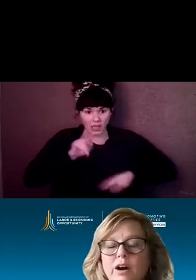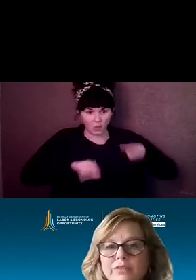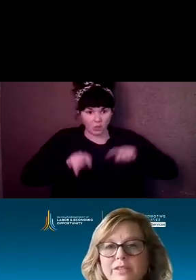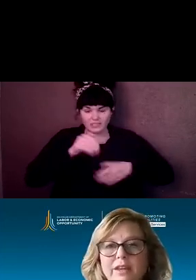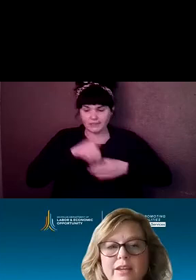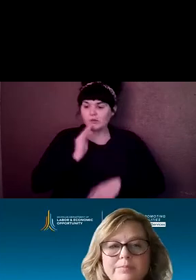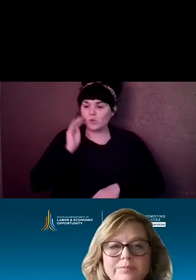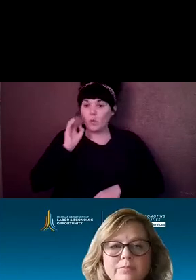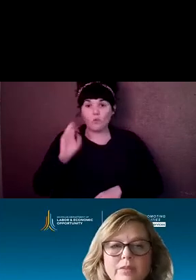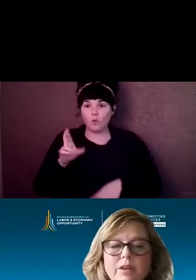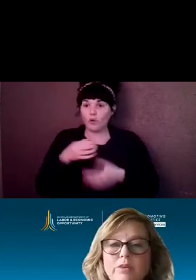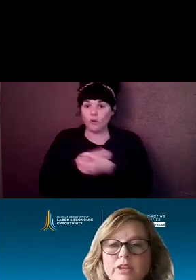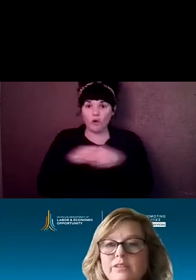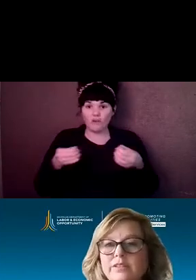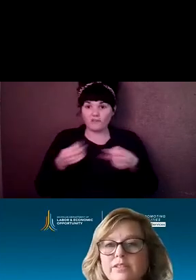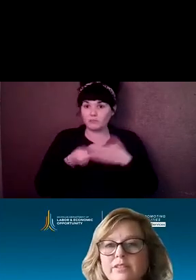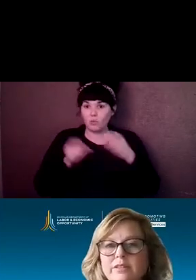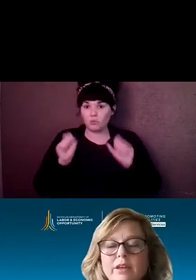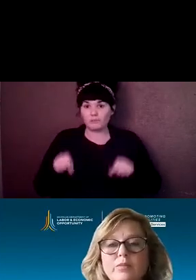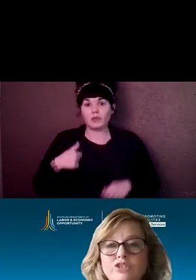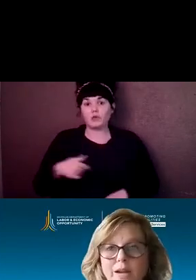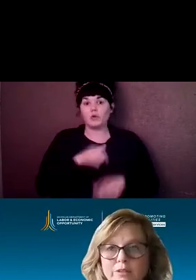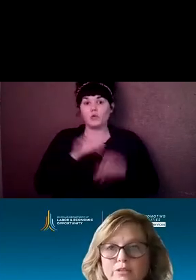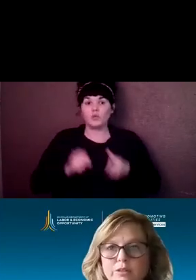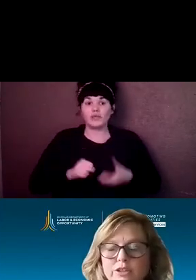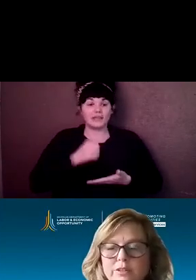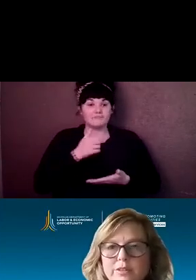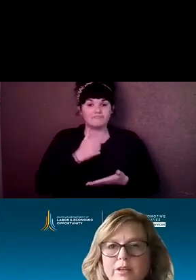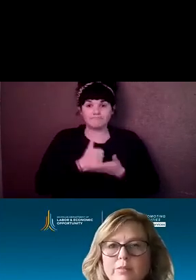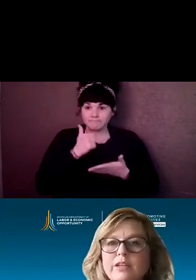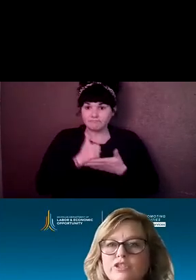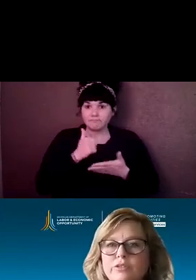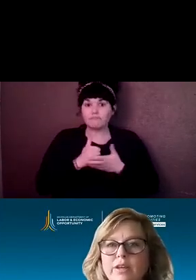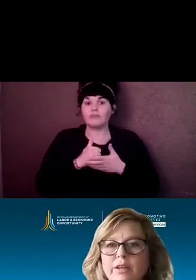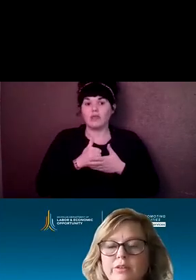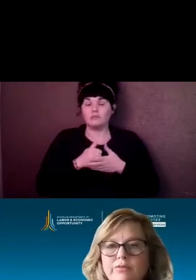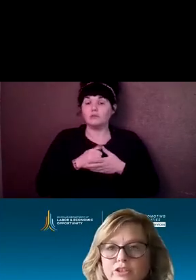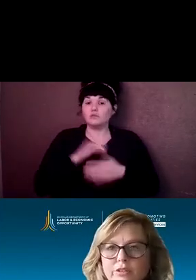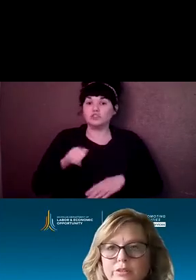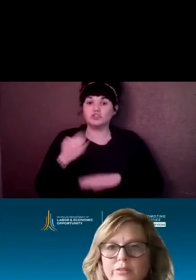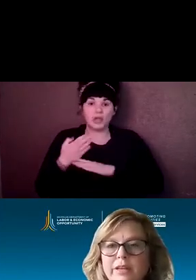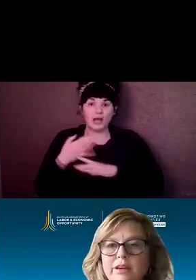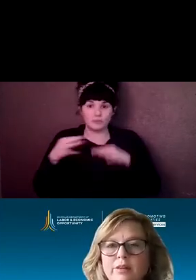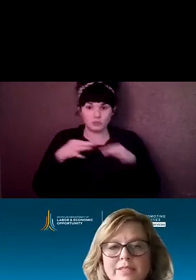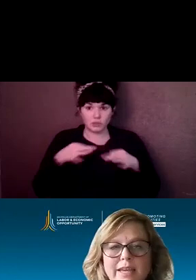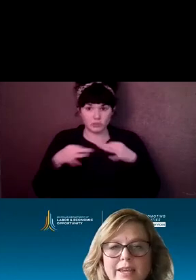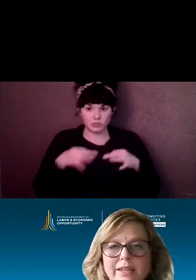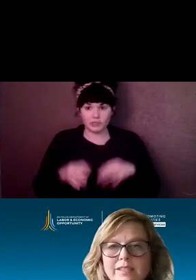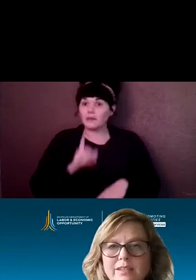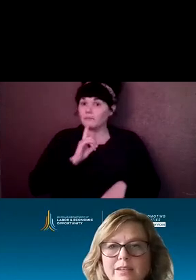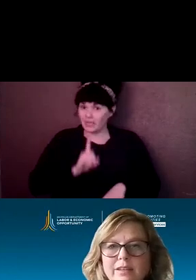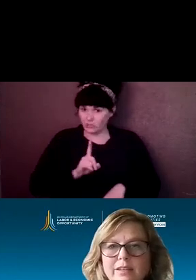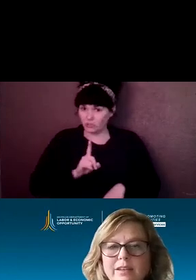in the office setting. We can assist with job descriptions, making sure that they're functional and up to